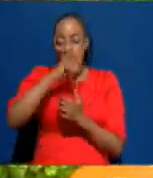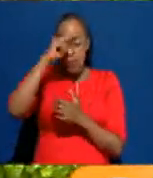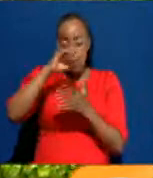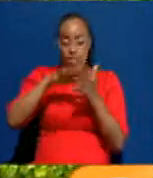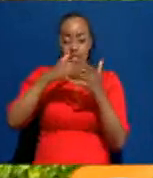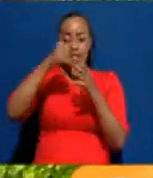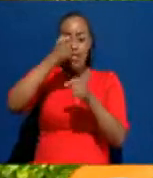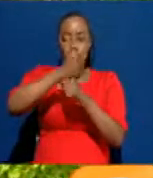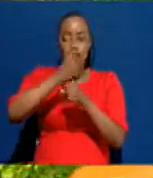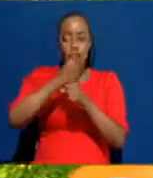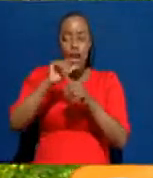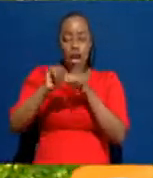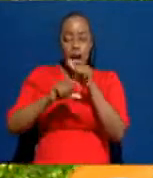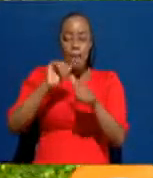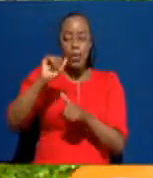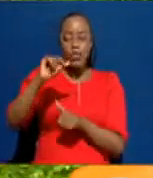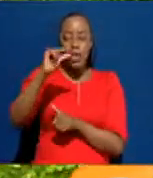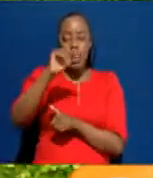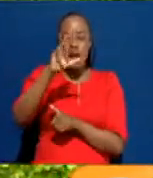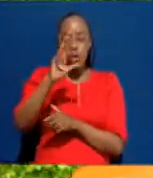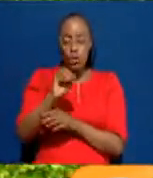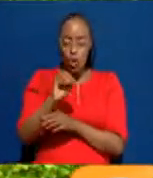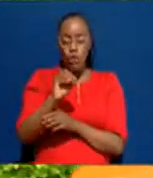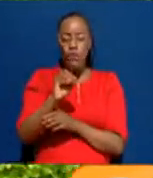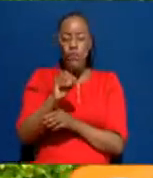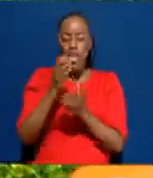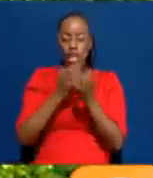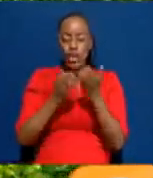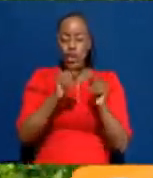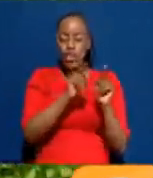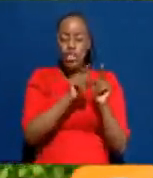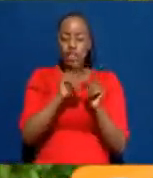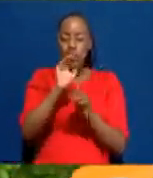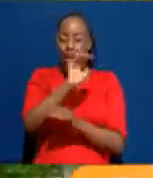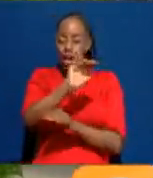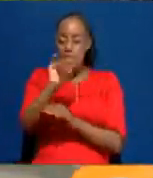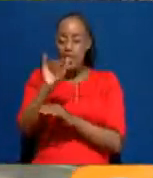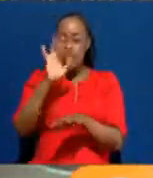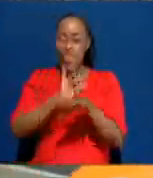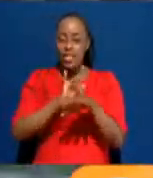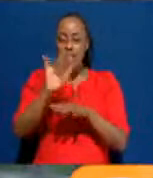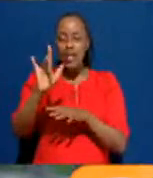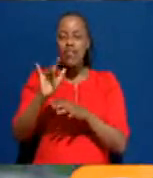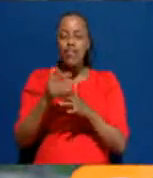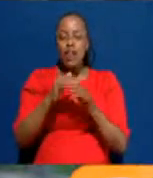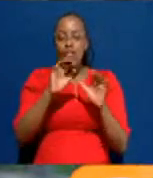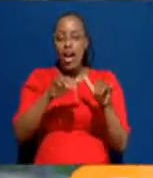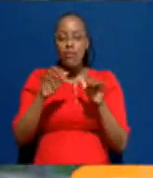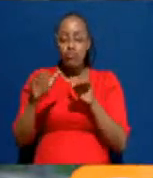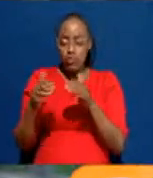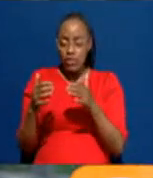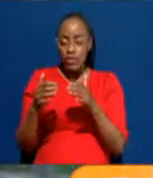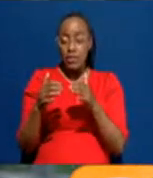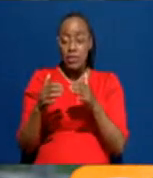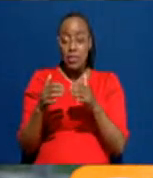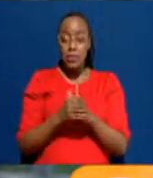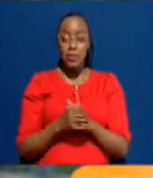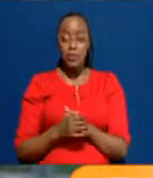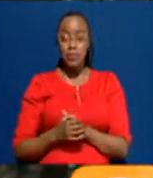framework on agroecology. Experts are now calling for increased sensitization on agroecological